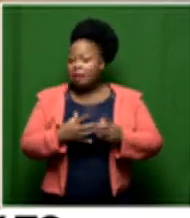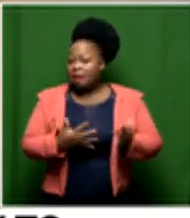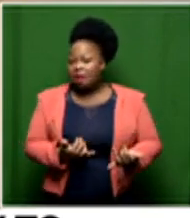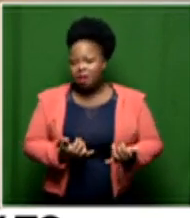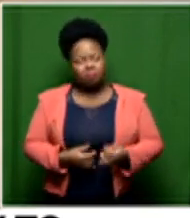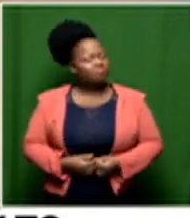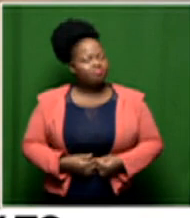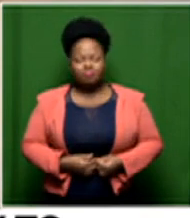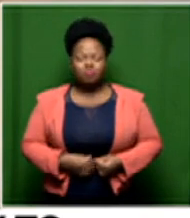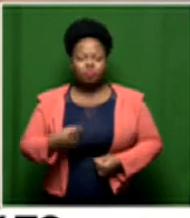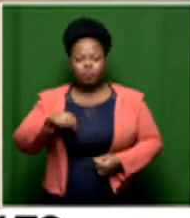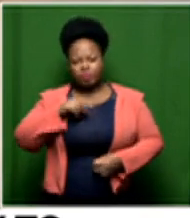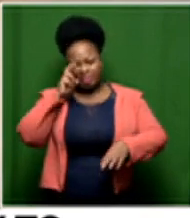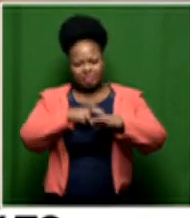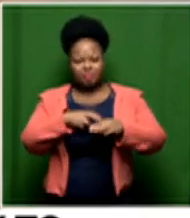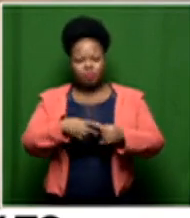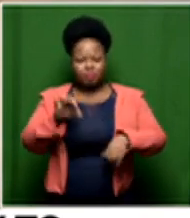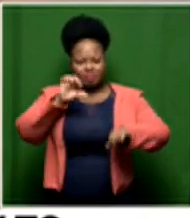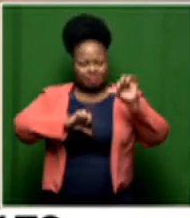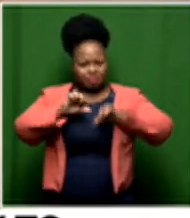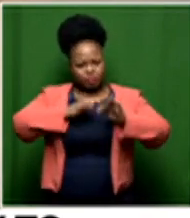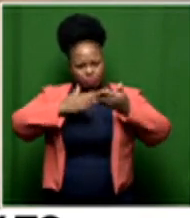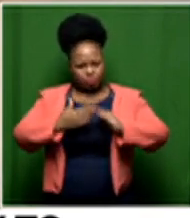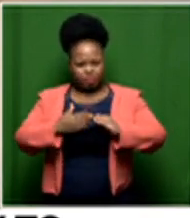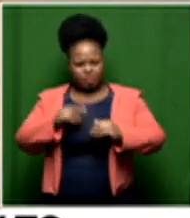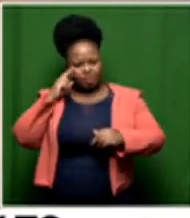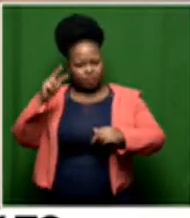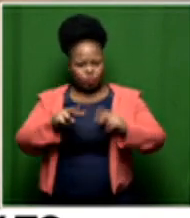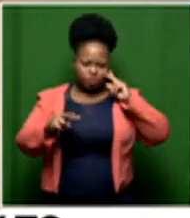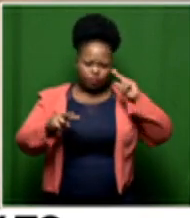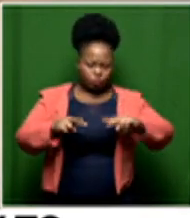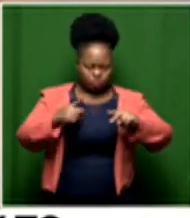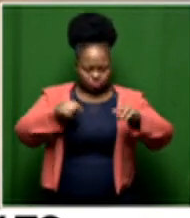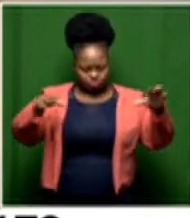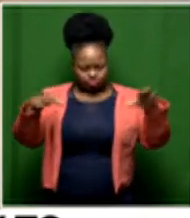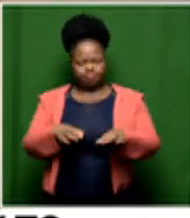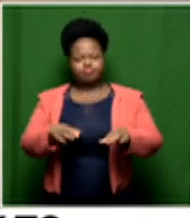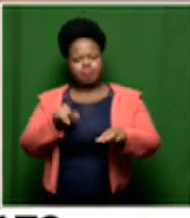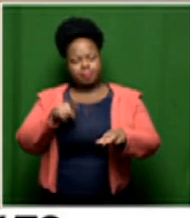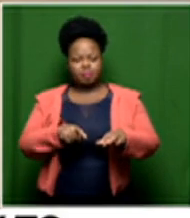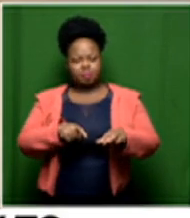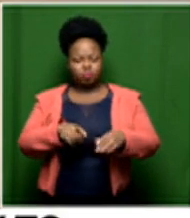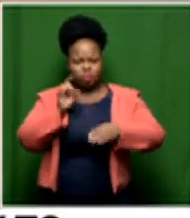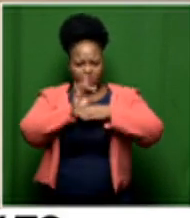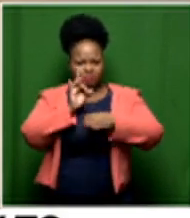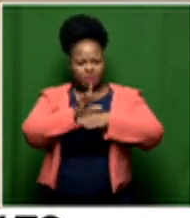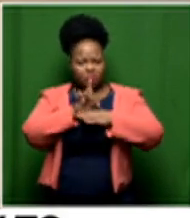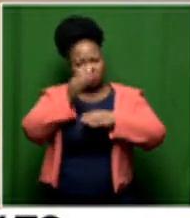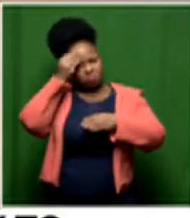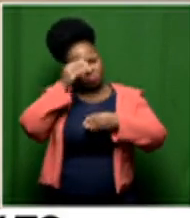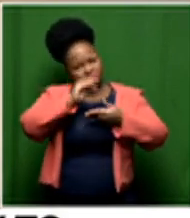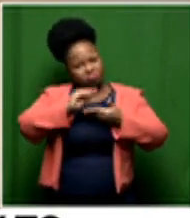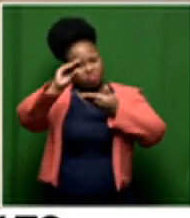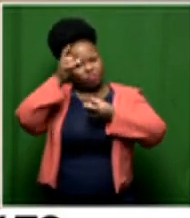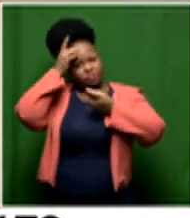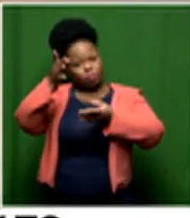need all of the views of our scientific community to be combined into the advice that is given to the government,